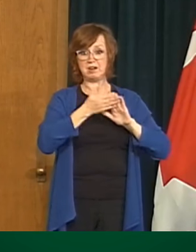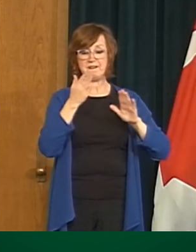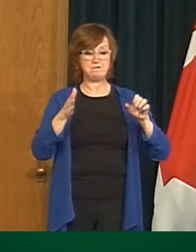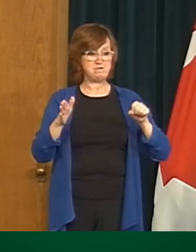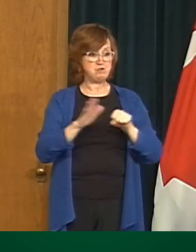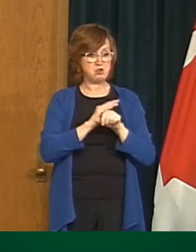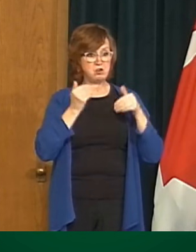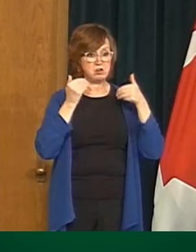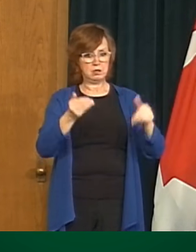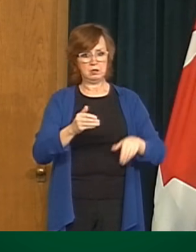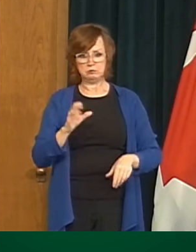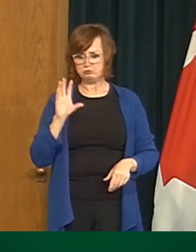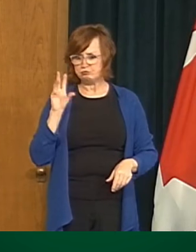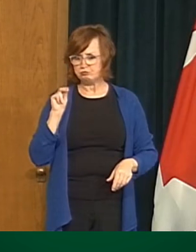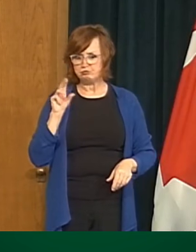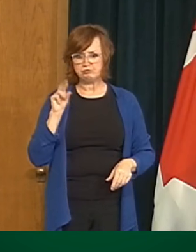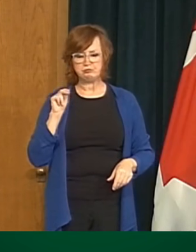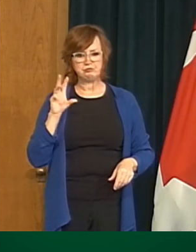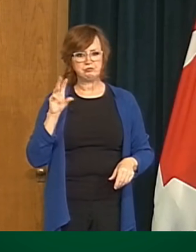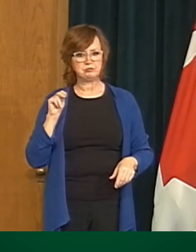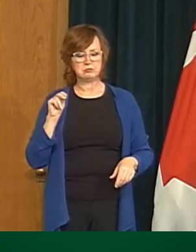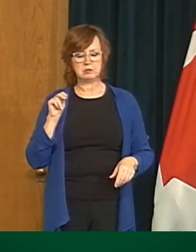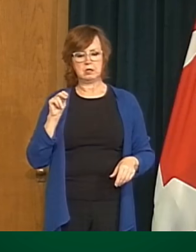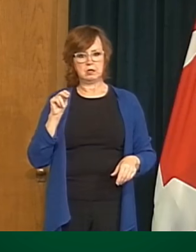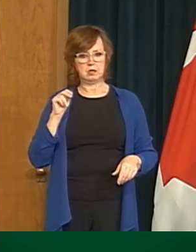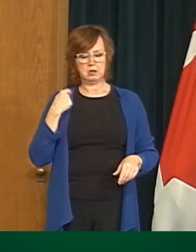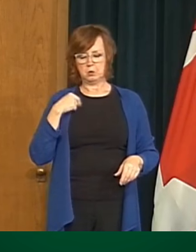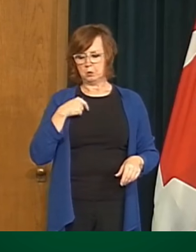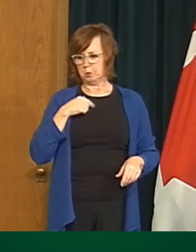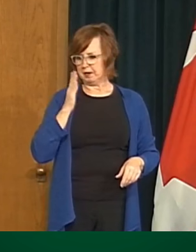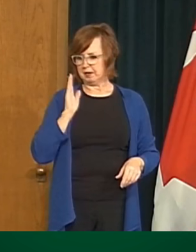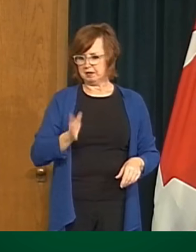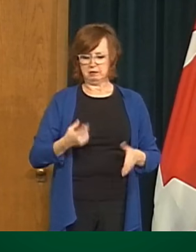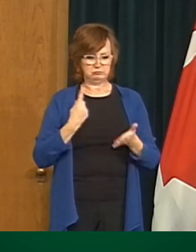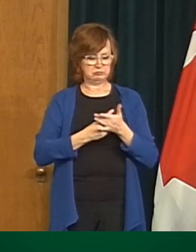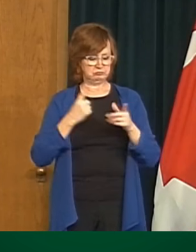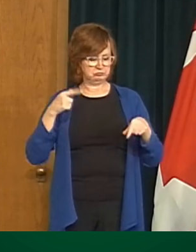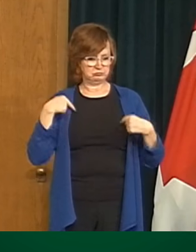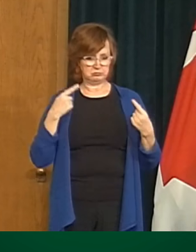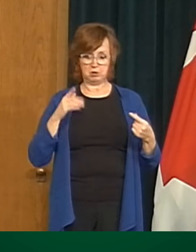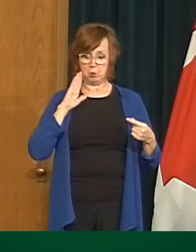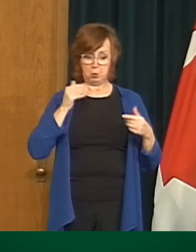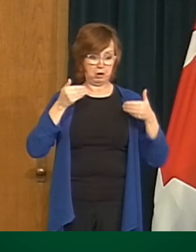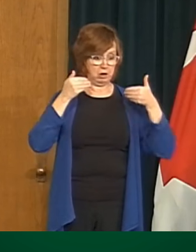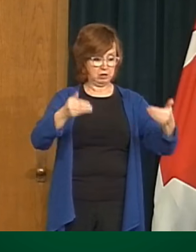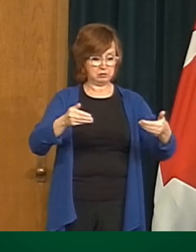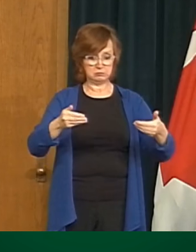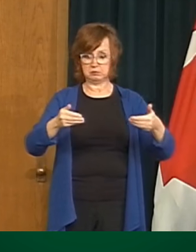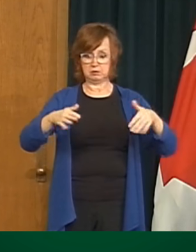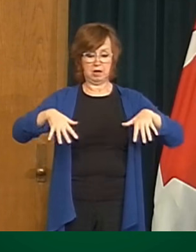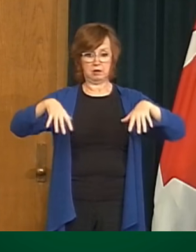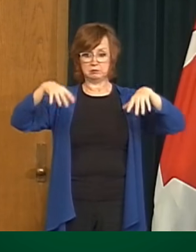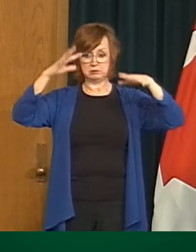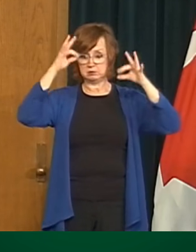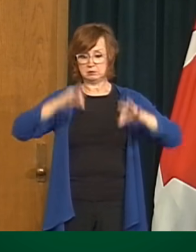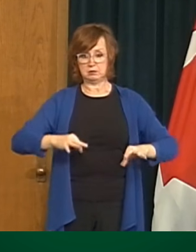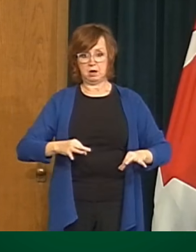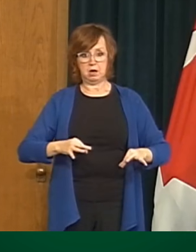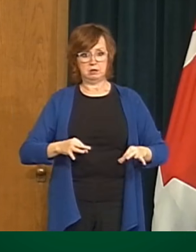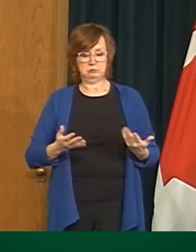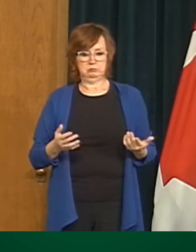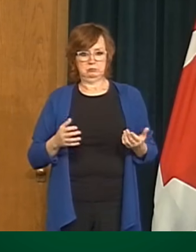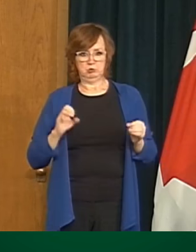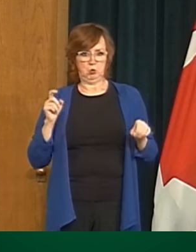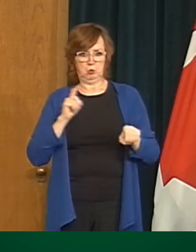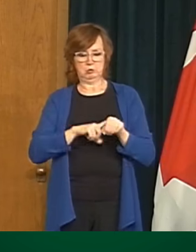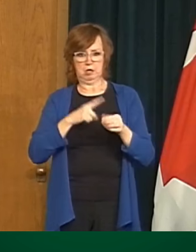conversation that we've precluded, whether we would or would not be going back into the legislature, but it's just not one that we have had in